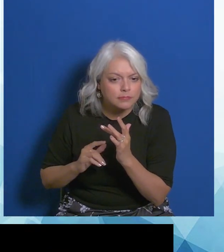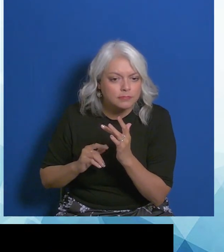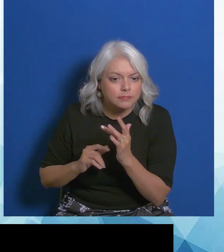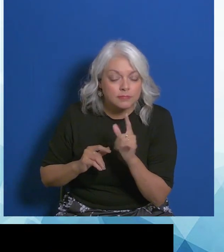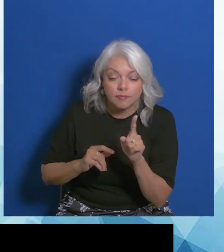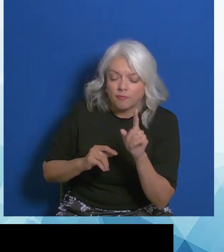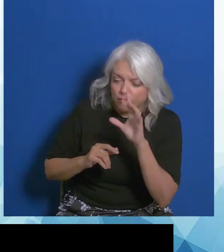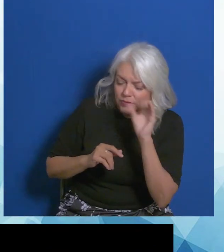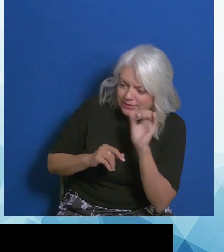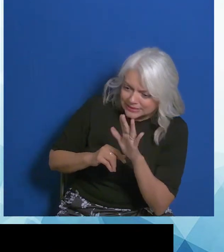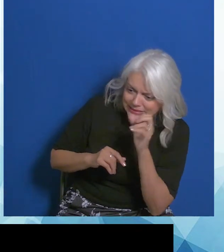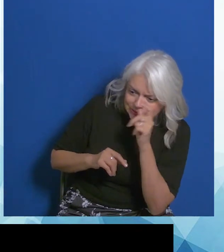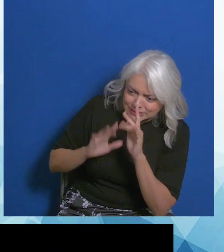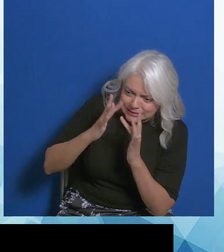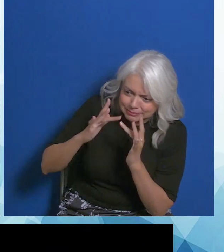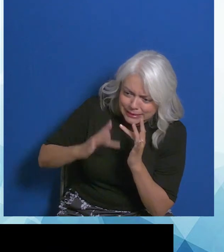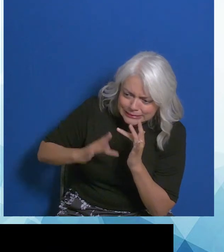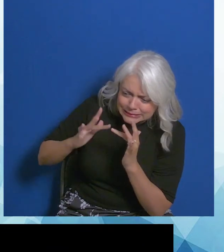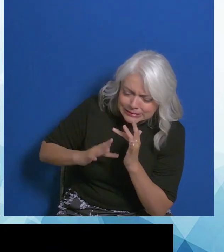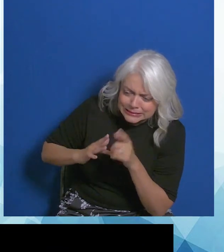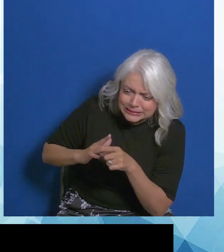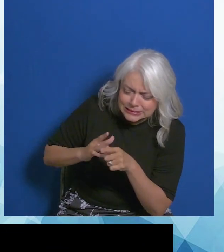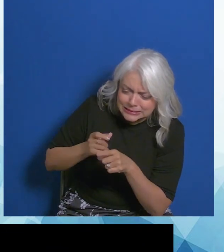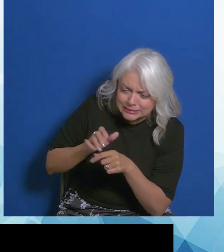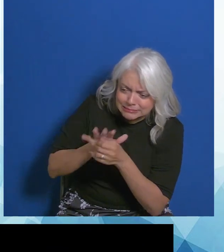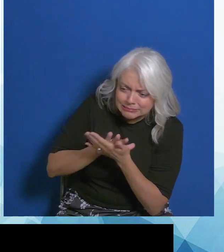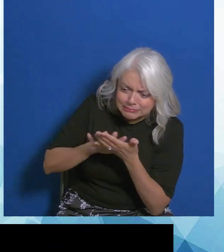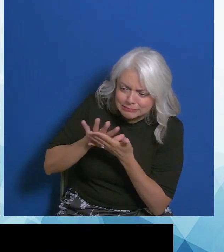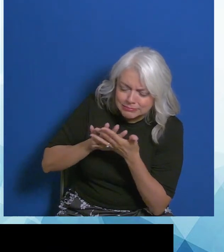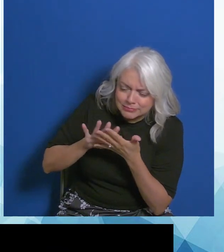Suke, you seem to be cutting out there a little bit.